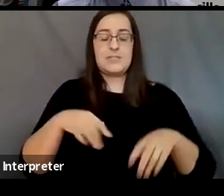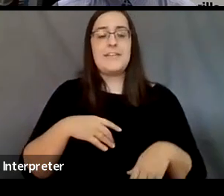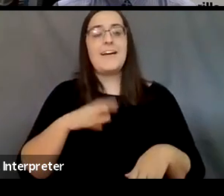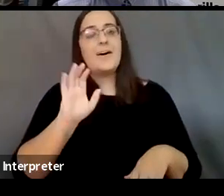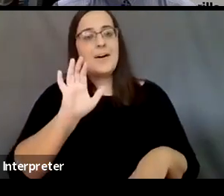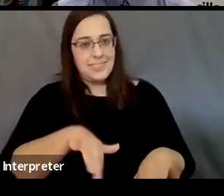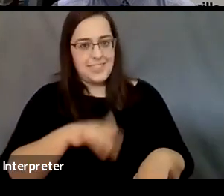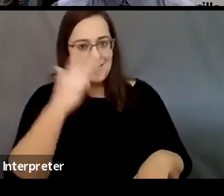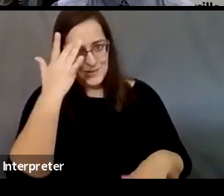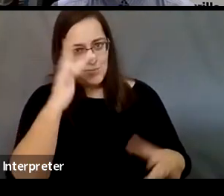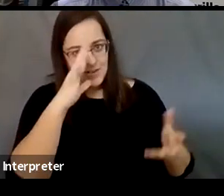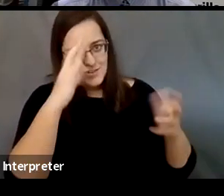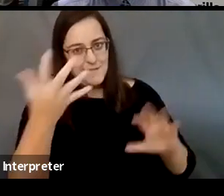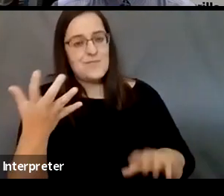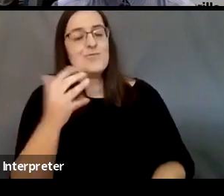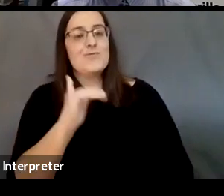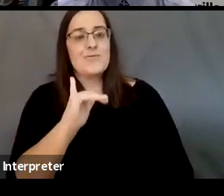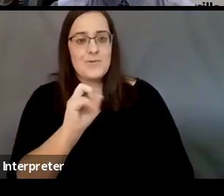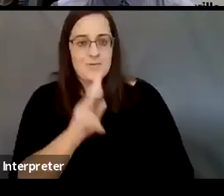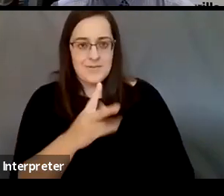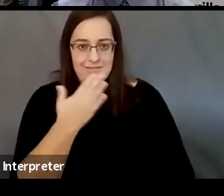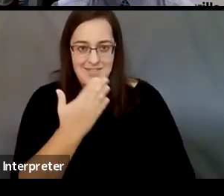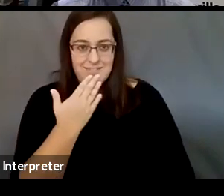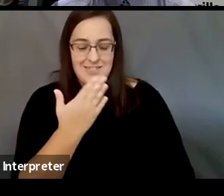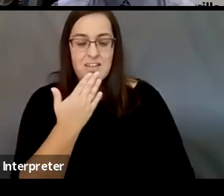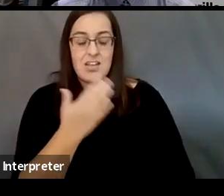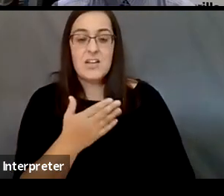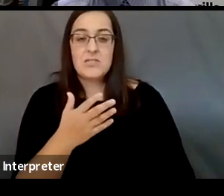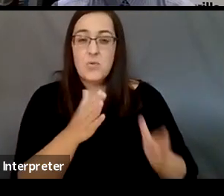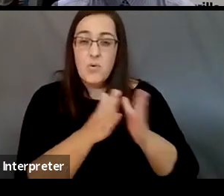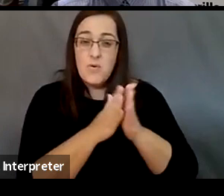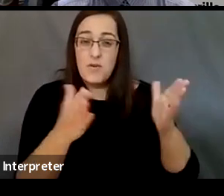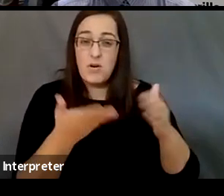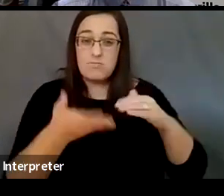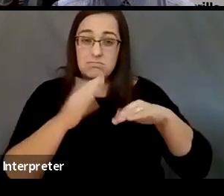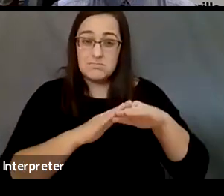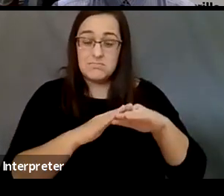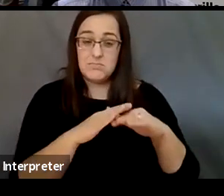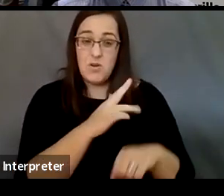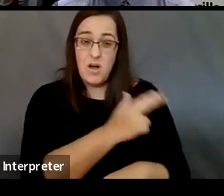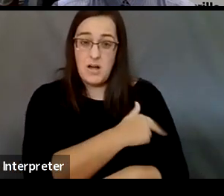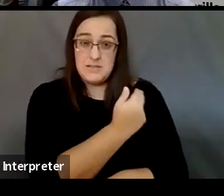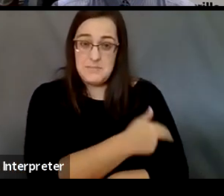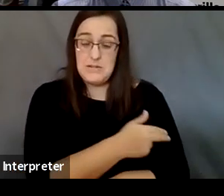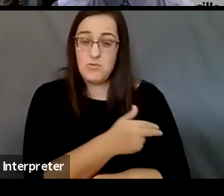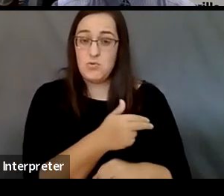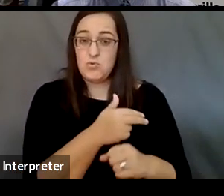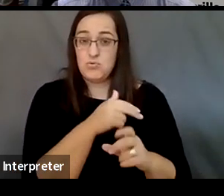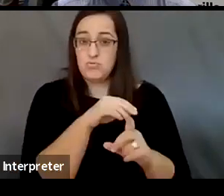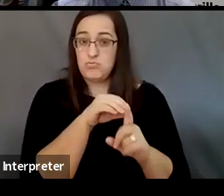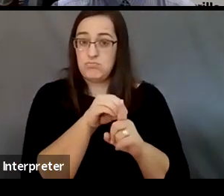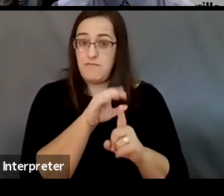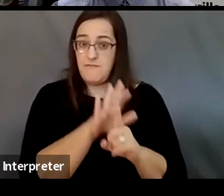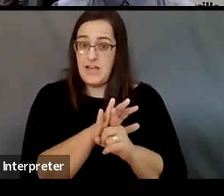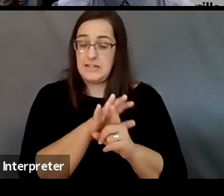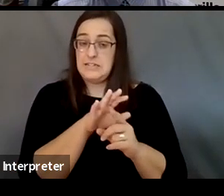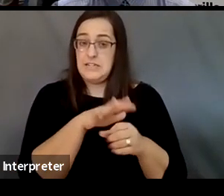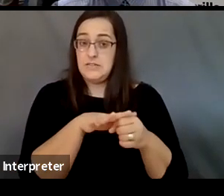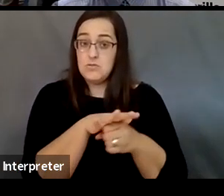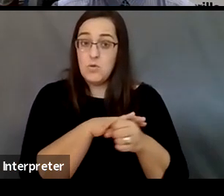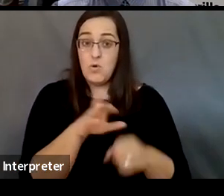Thanks. Yeah. Is there an overall increase in hospitalizations that are affecting our local